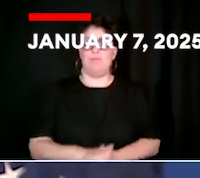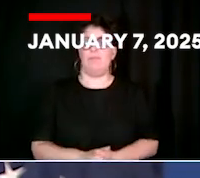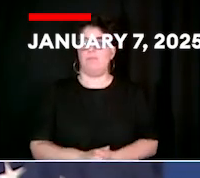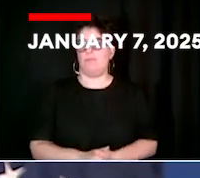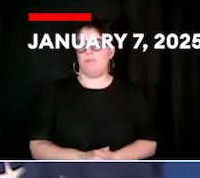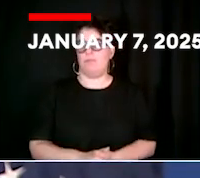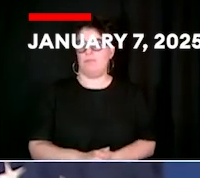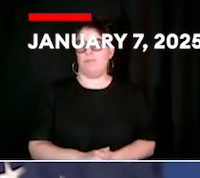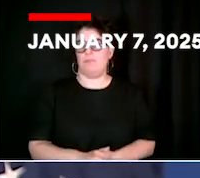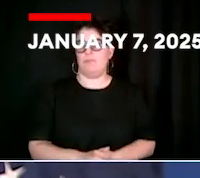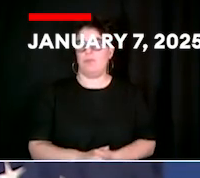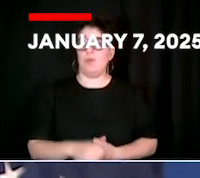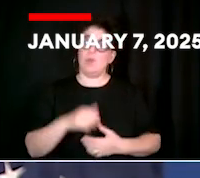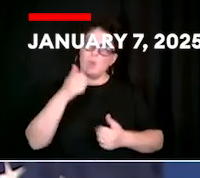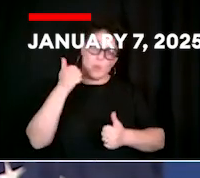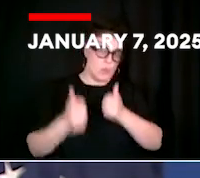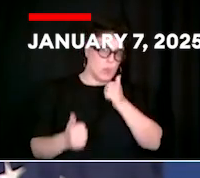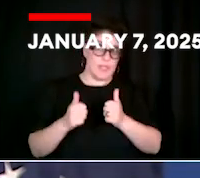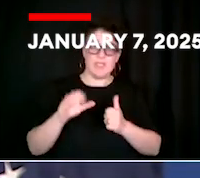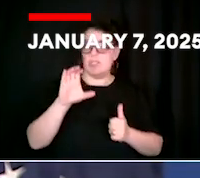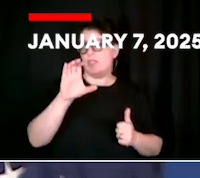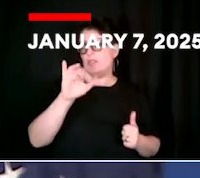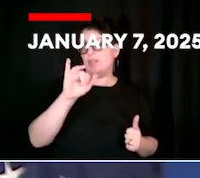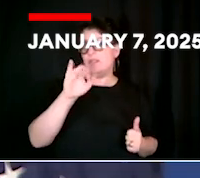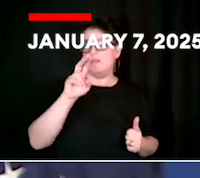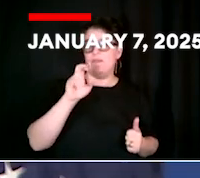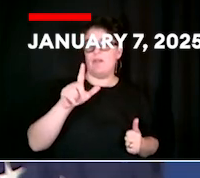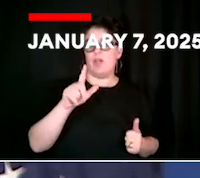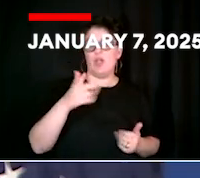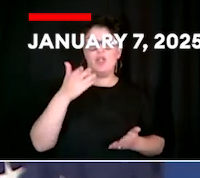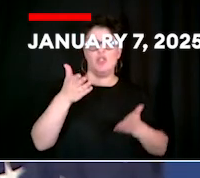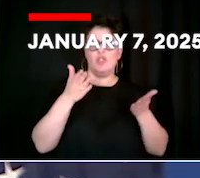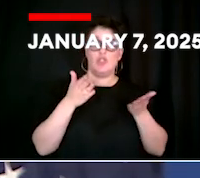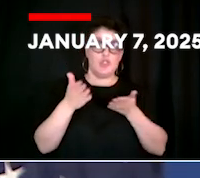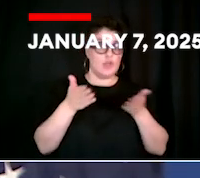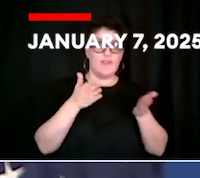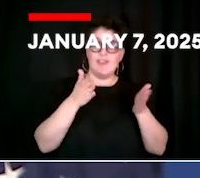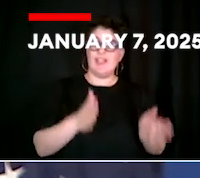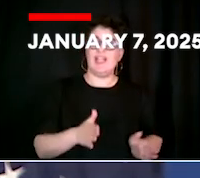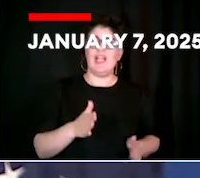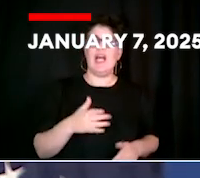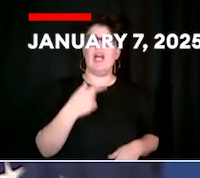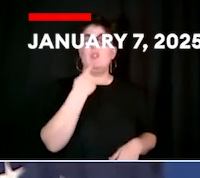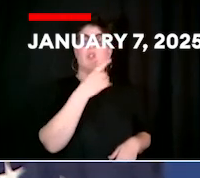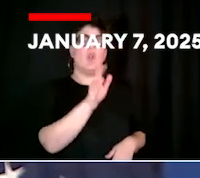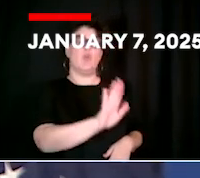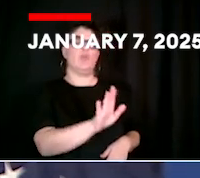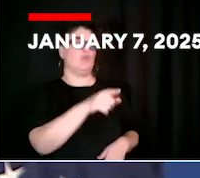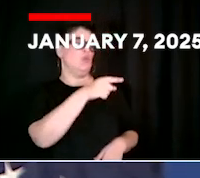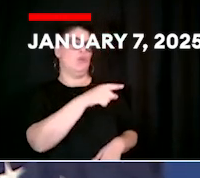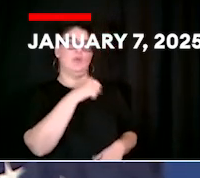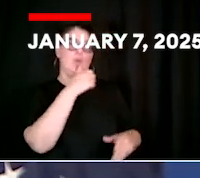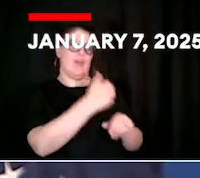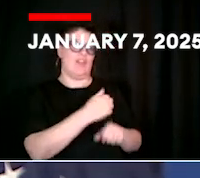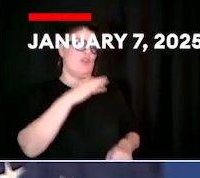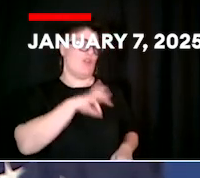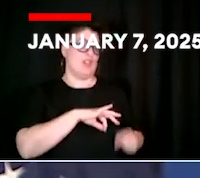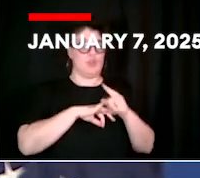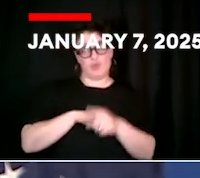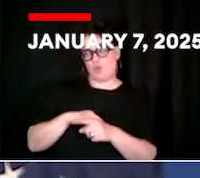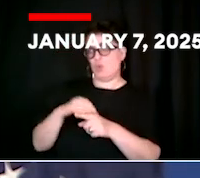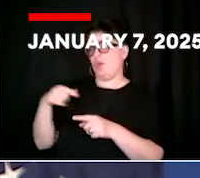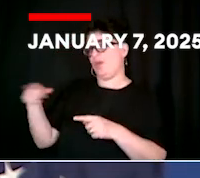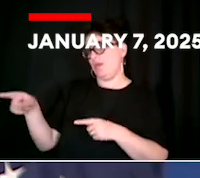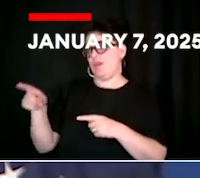Which civil servant do you tell they should not have the credits that you're talking about? Yeah. You're an